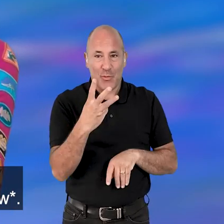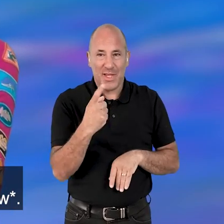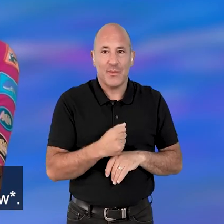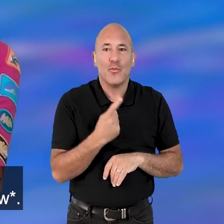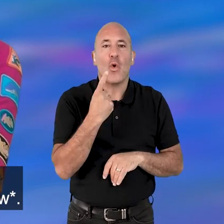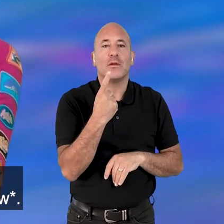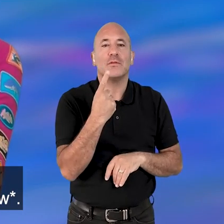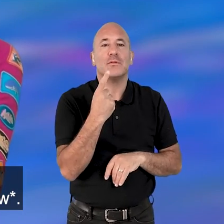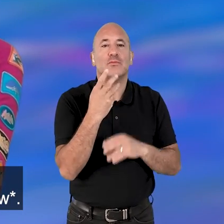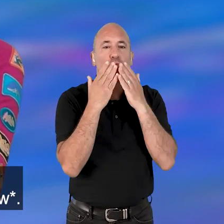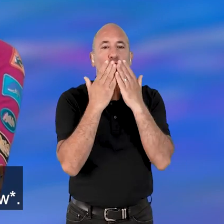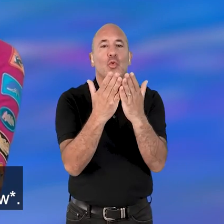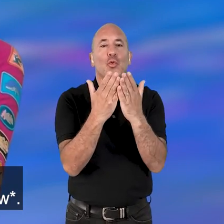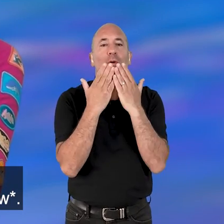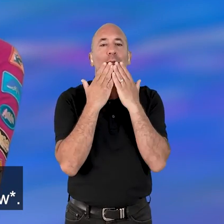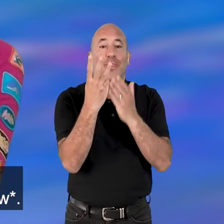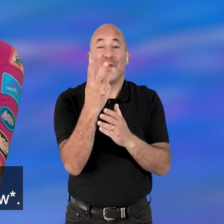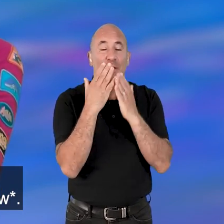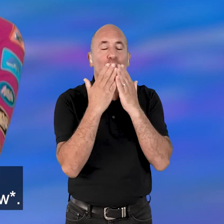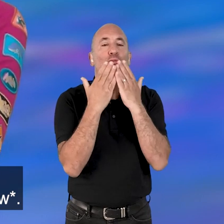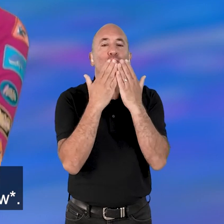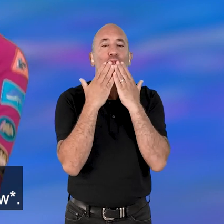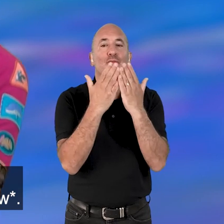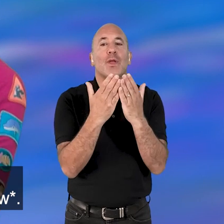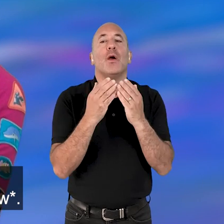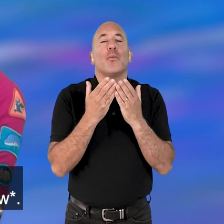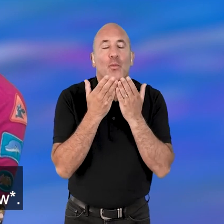3, 1, 2, 3.